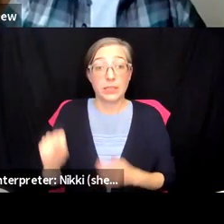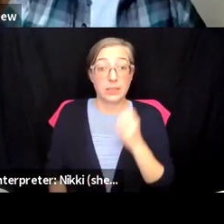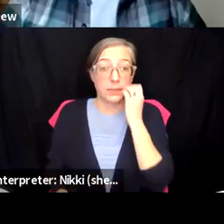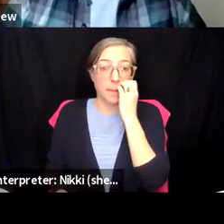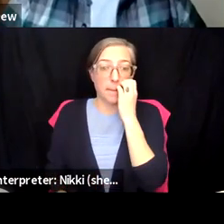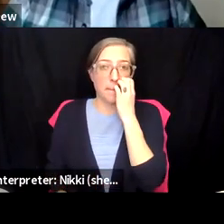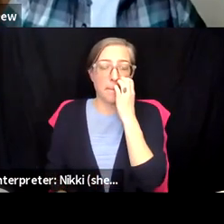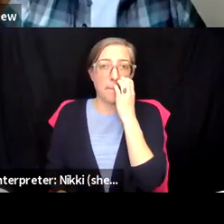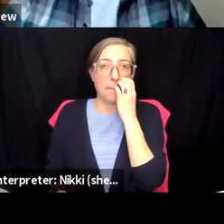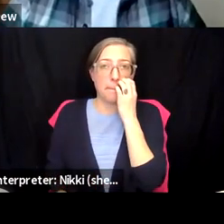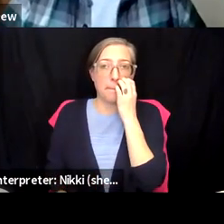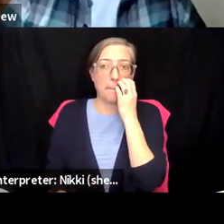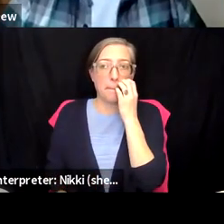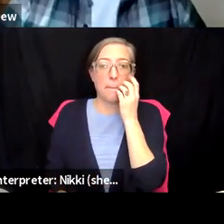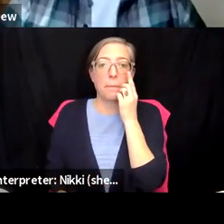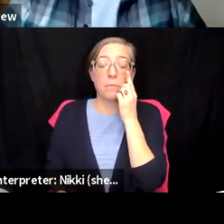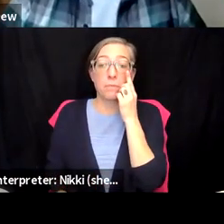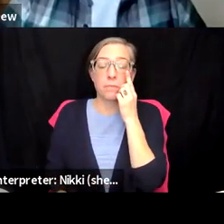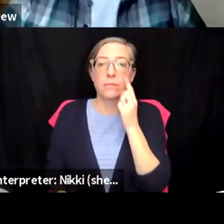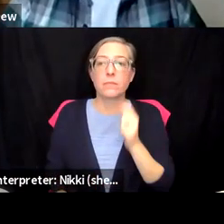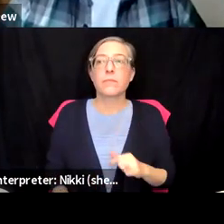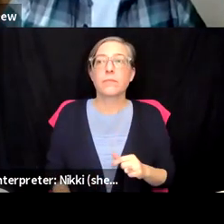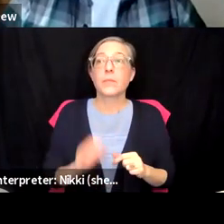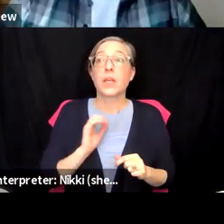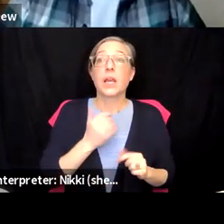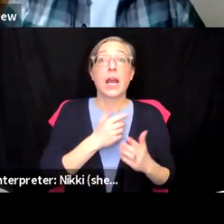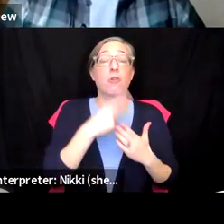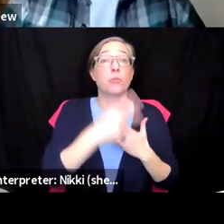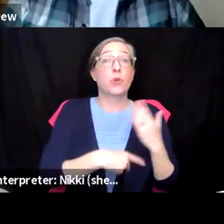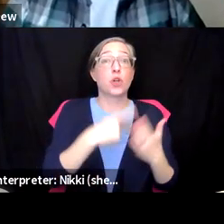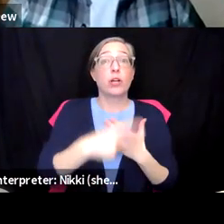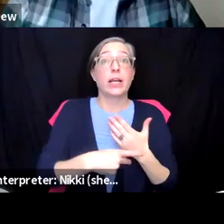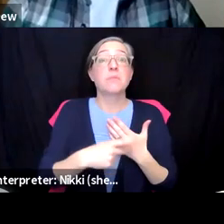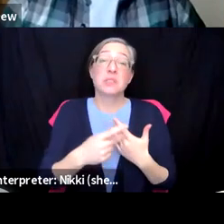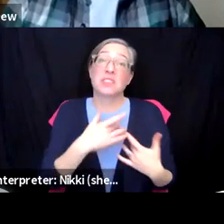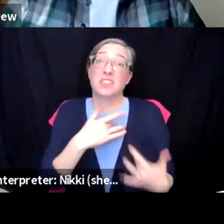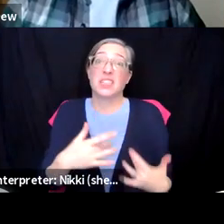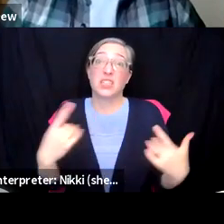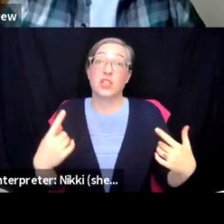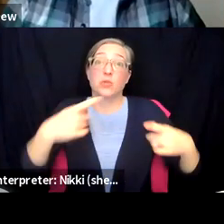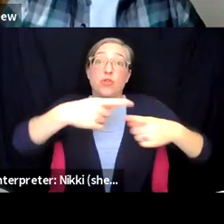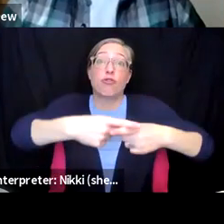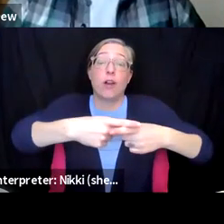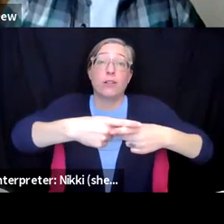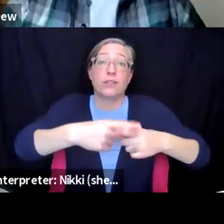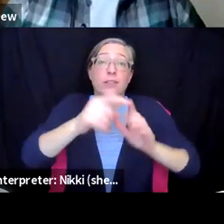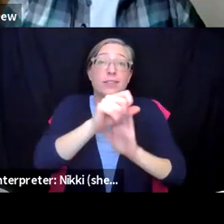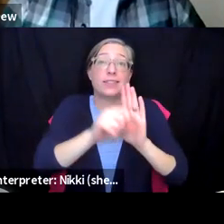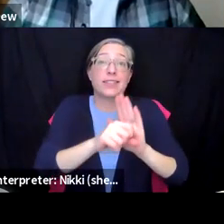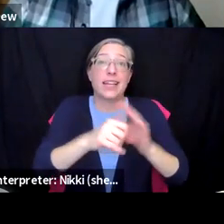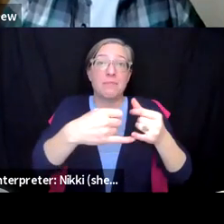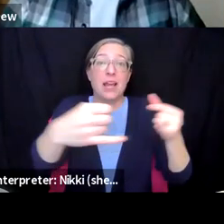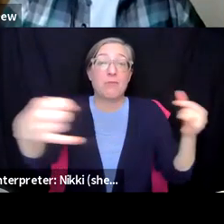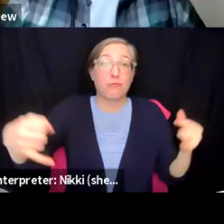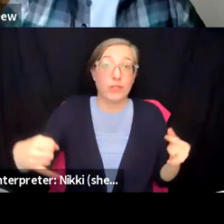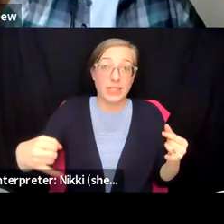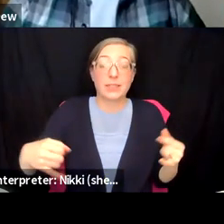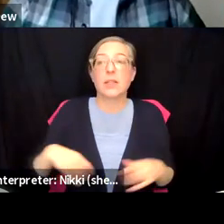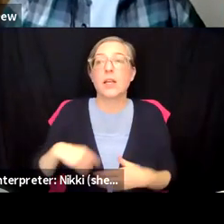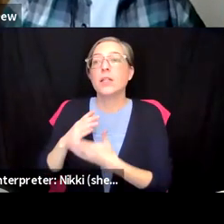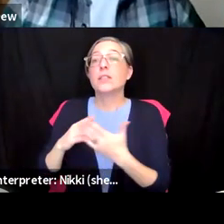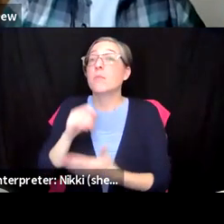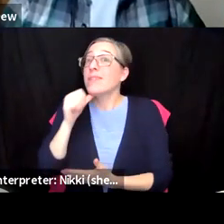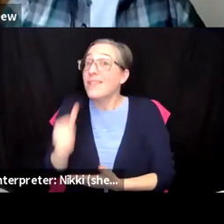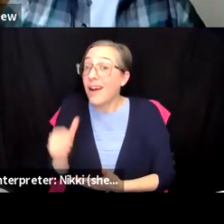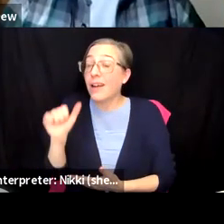programs actually sort of break those state boundaries. So some of our non-ADRC programs, we